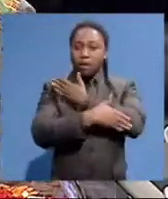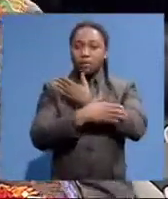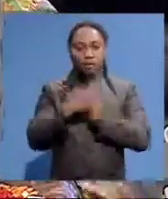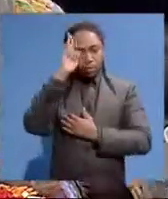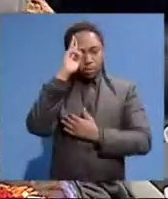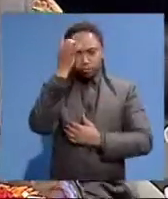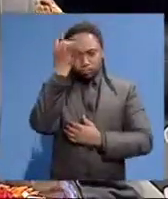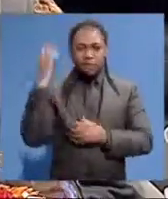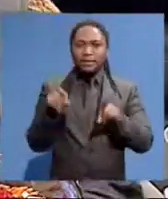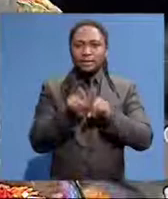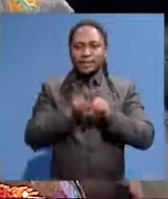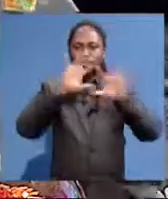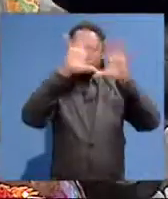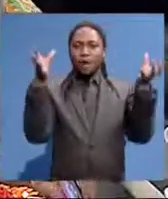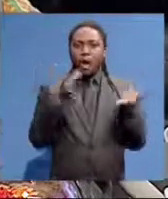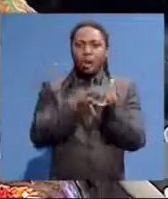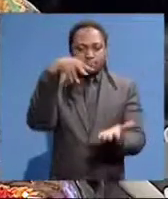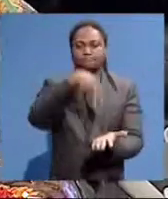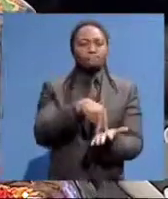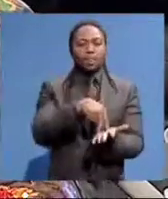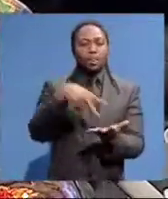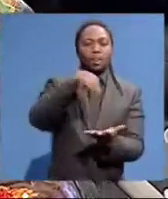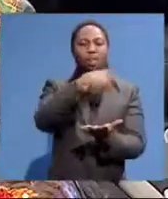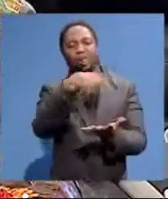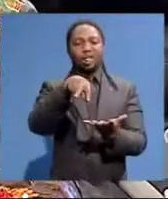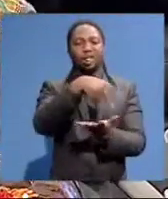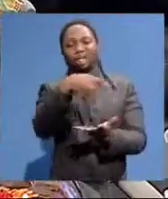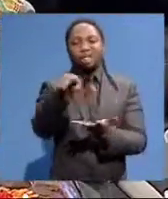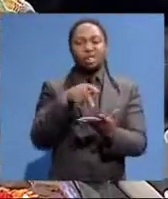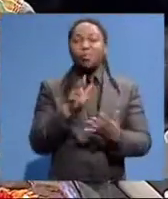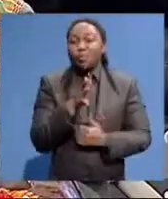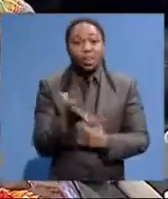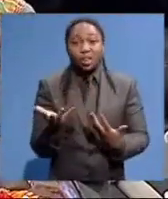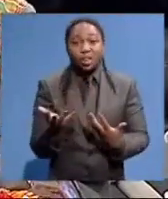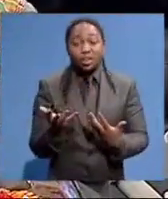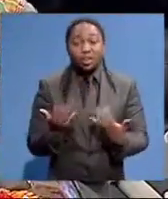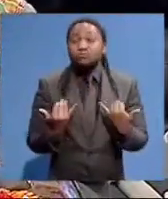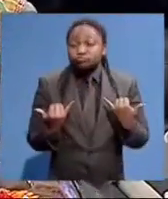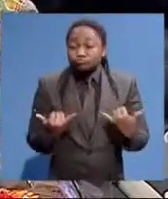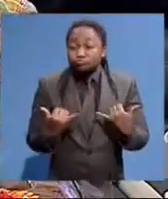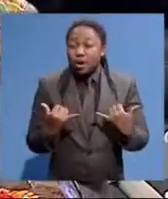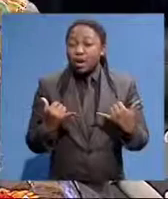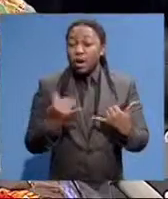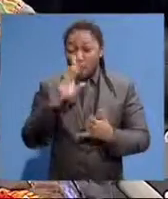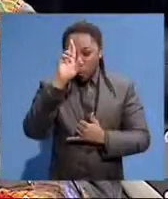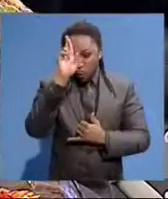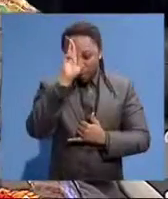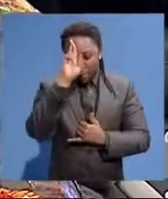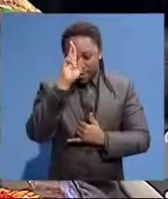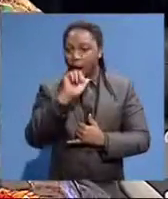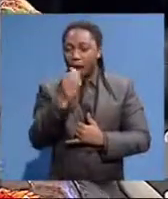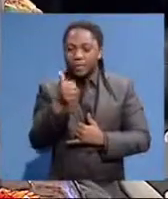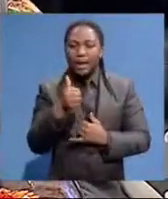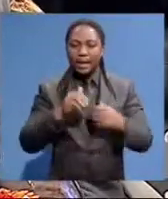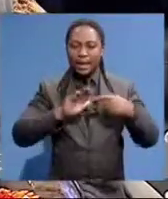like earth with no gravity. There's no stronghold, you know what I mean? So it is also to remember that there were people like Oliver Tambo,